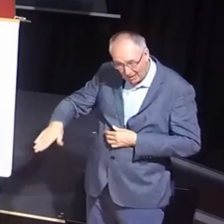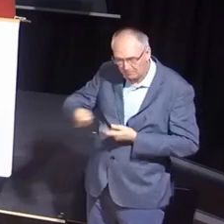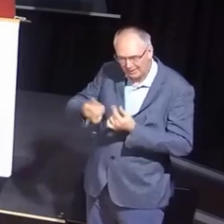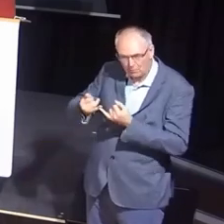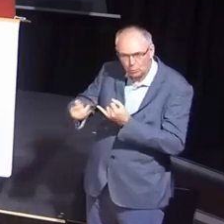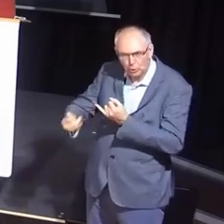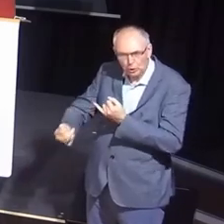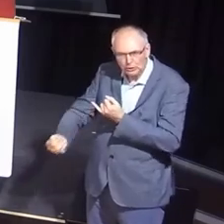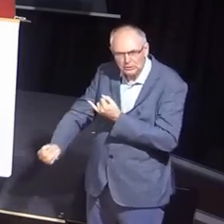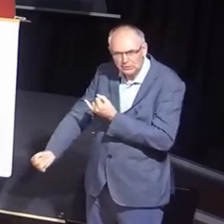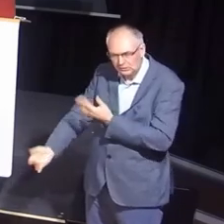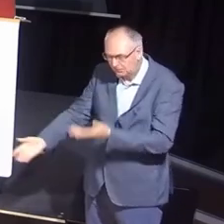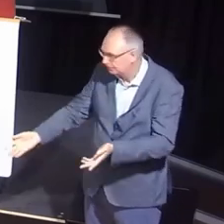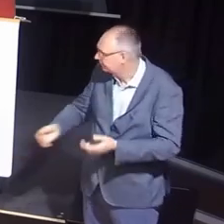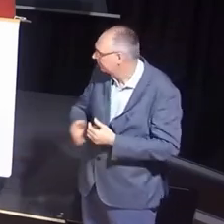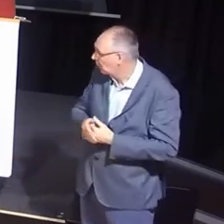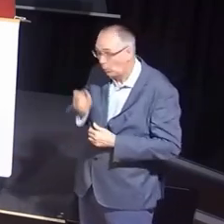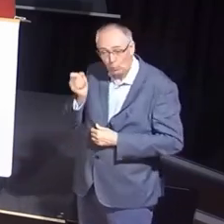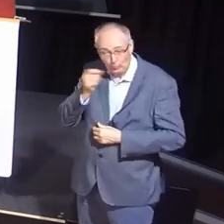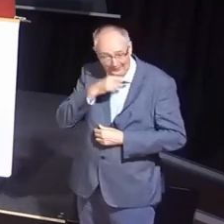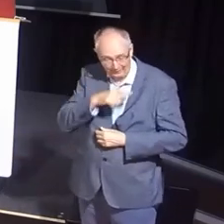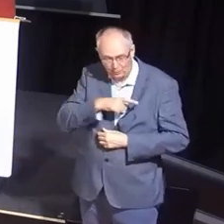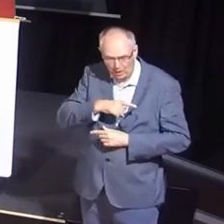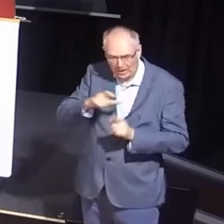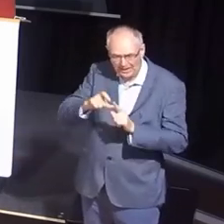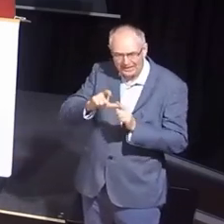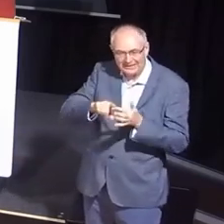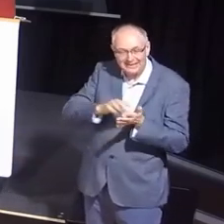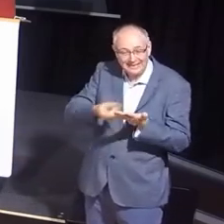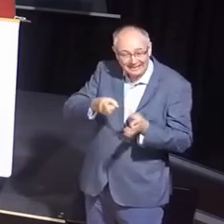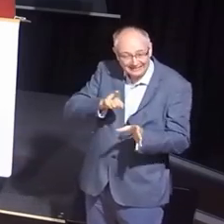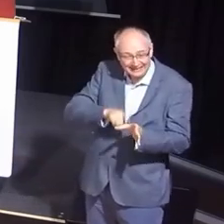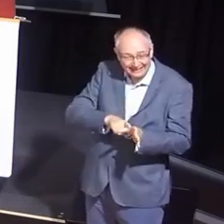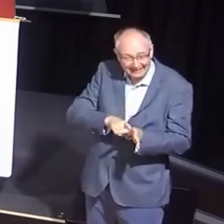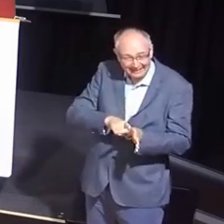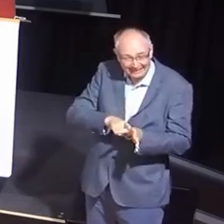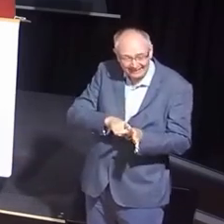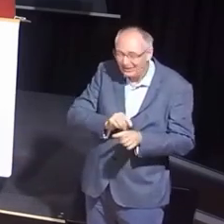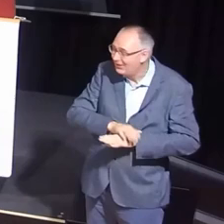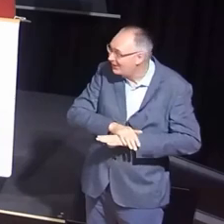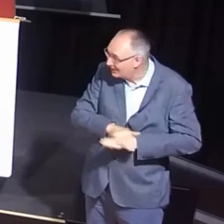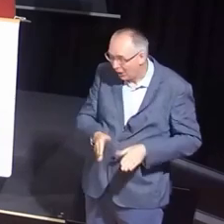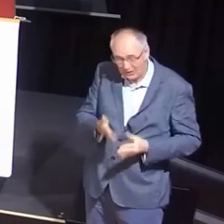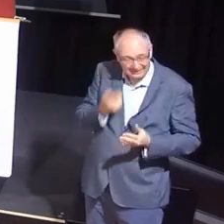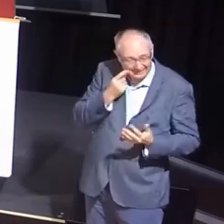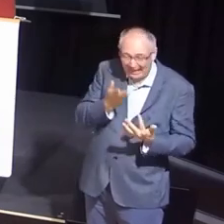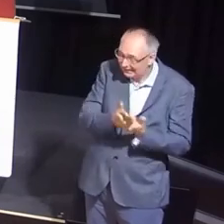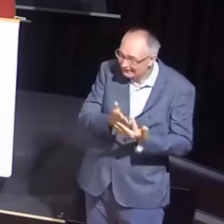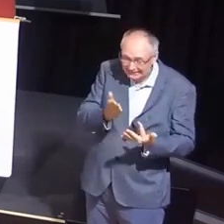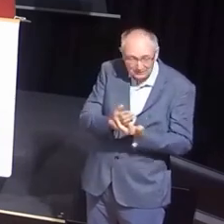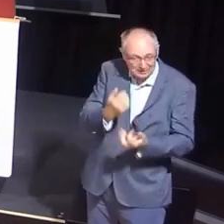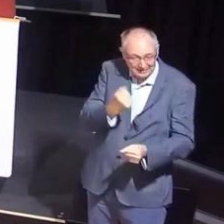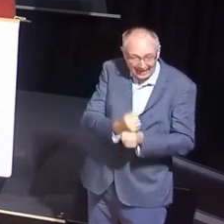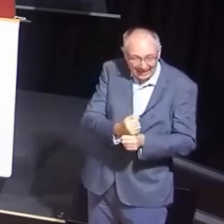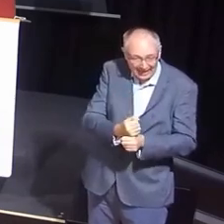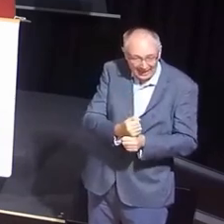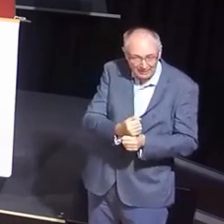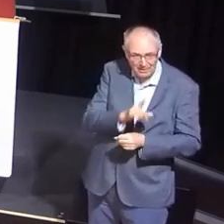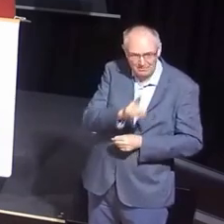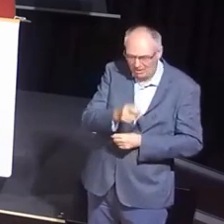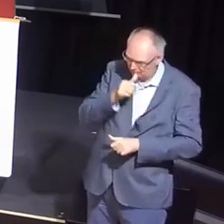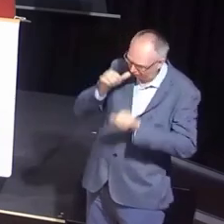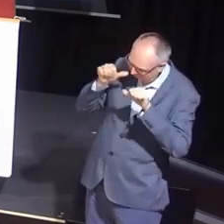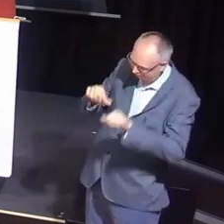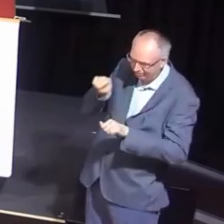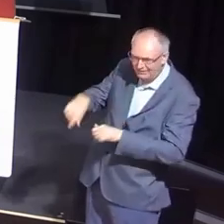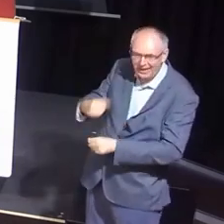I'm weird because Destiny is one of the most inaccessible games to have ever existed, but it's my go-to